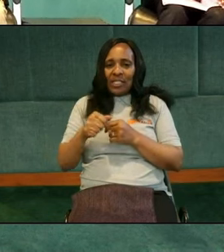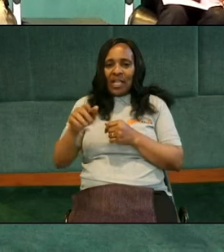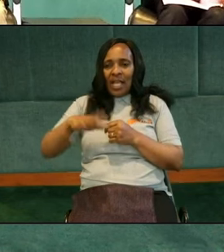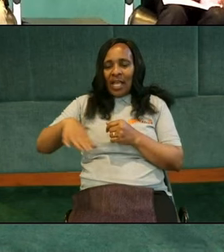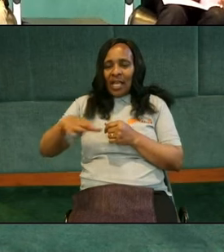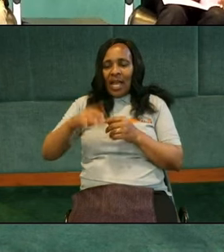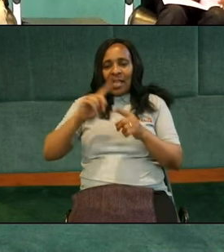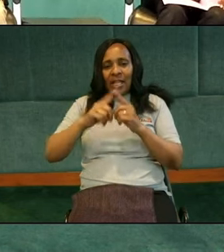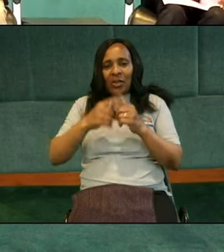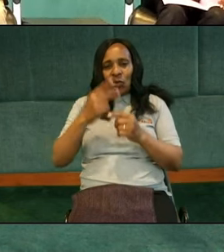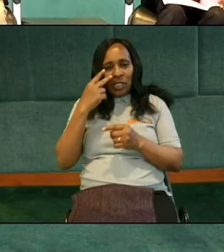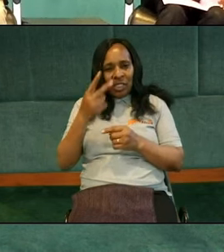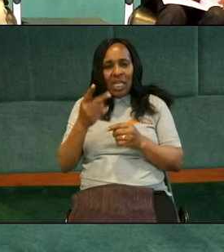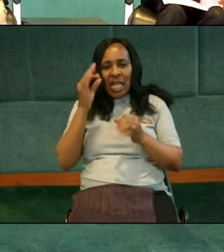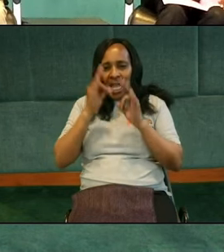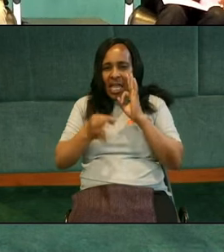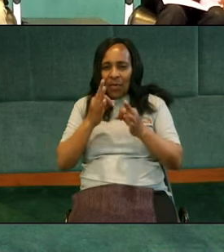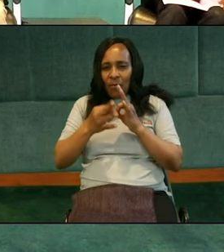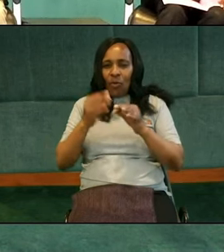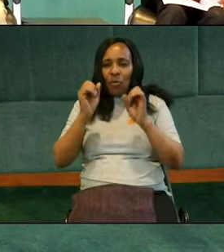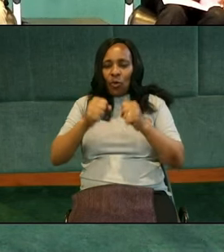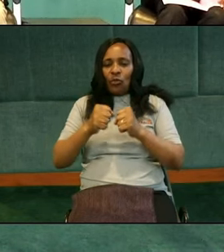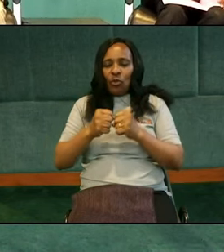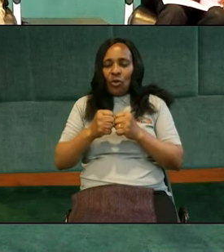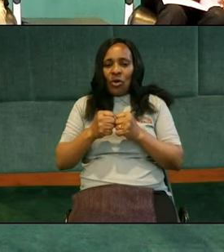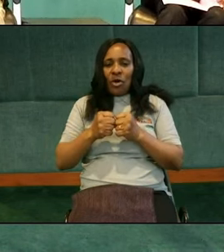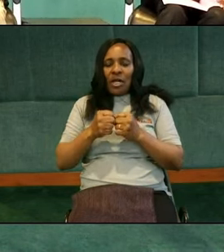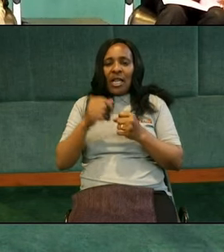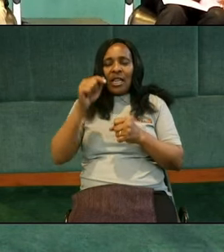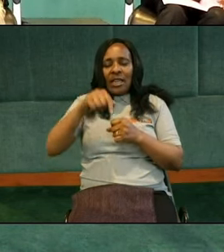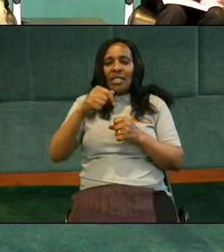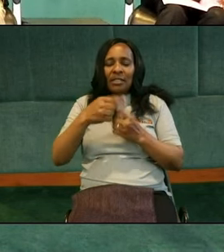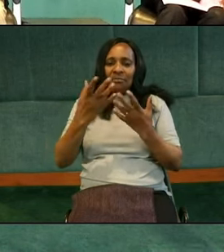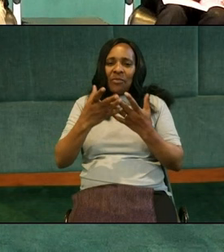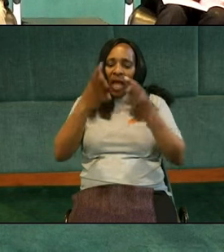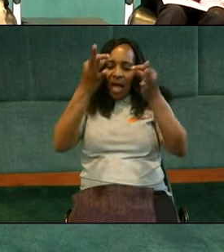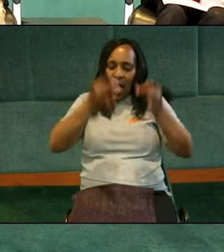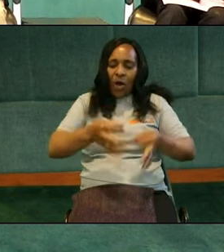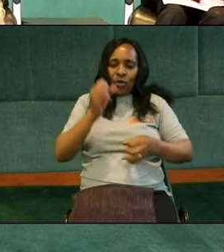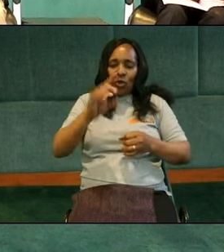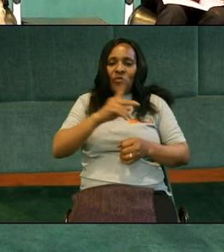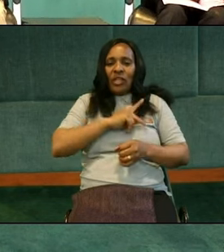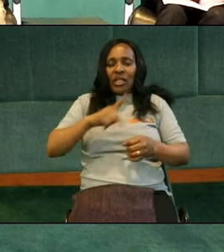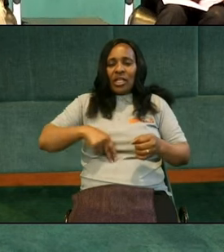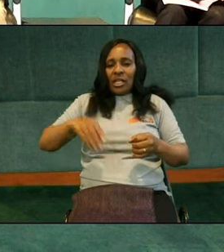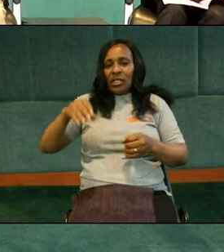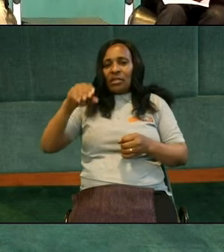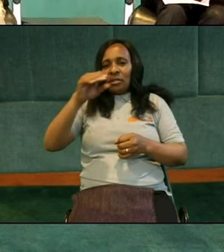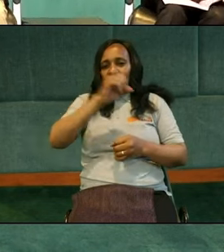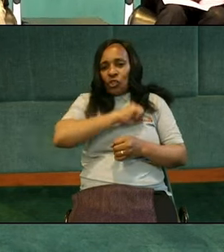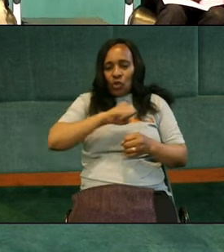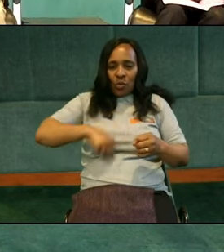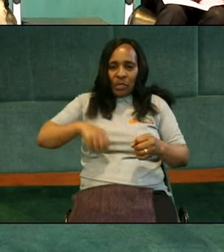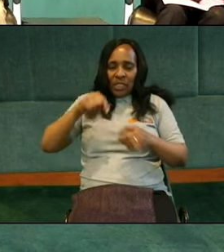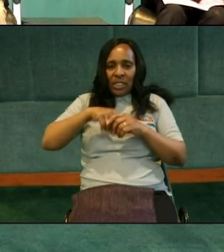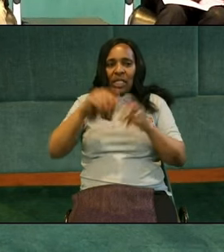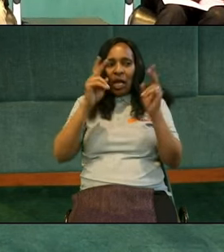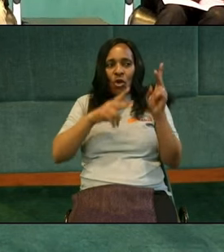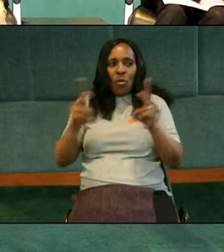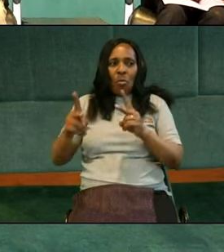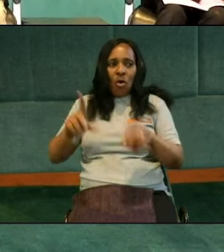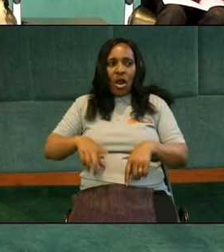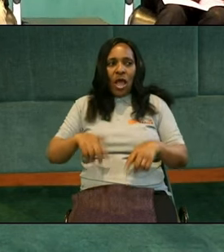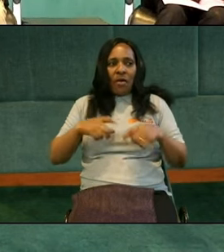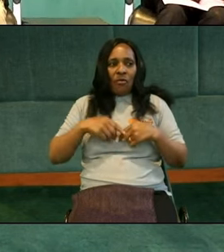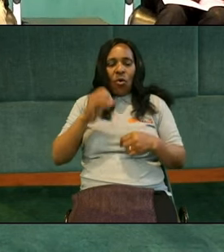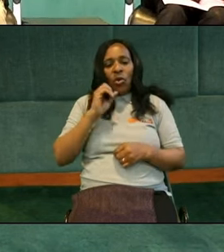see if we can relate this account of King Solomon to what we have in our modern life today. Okay,